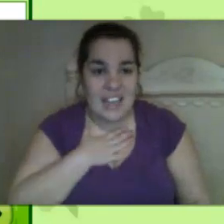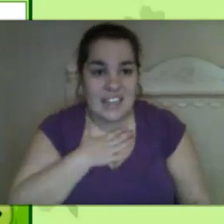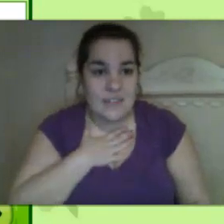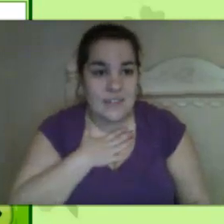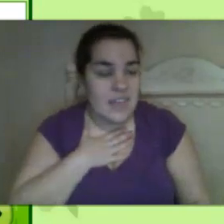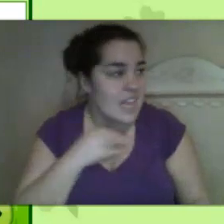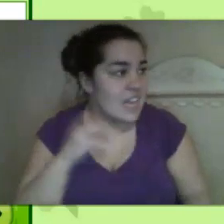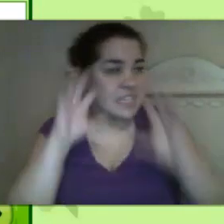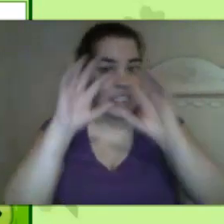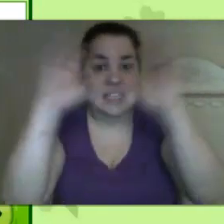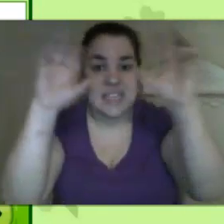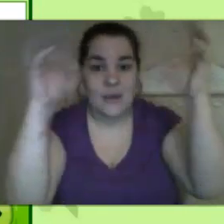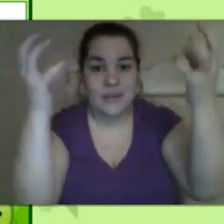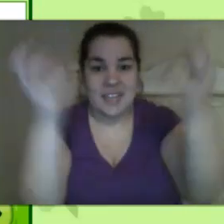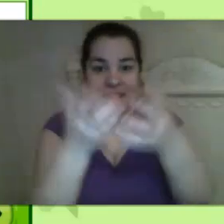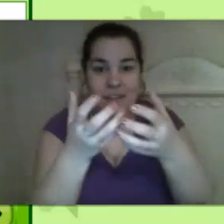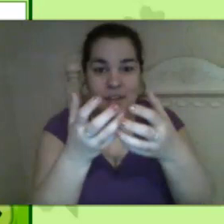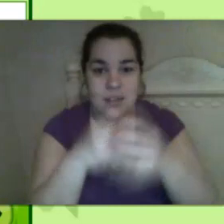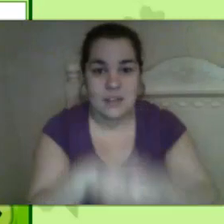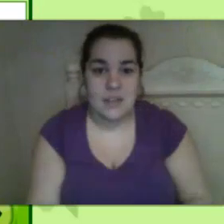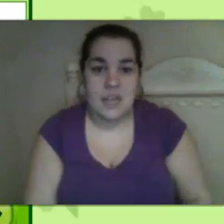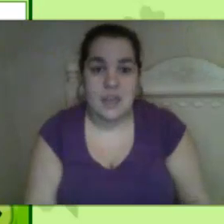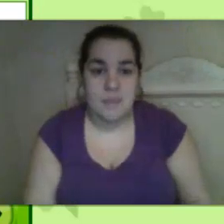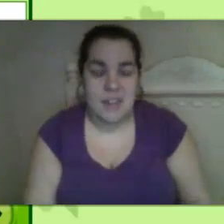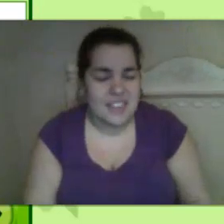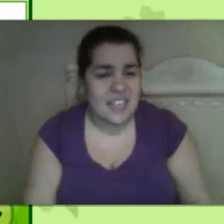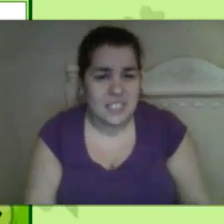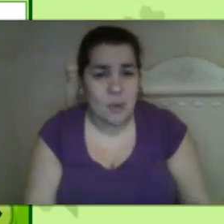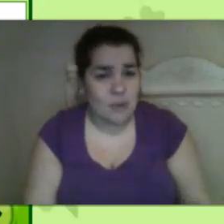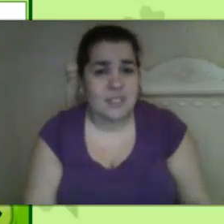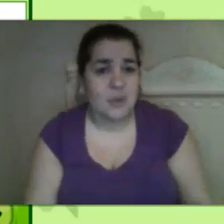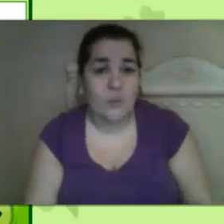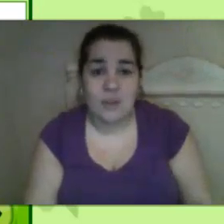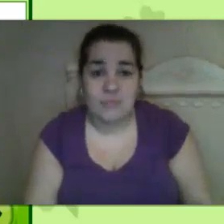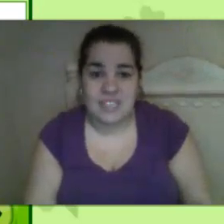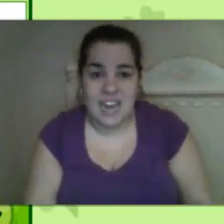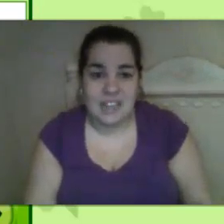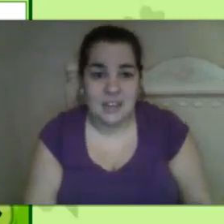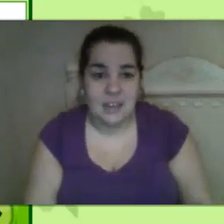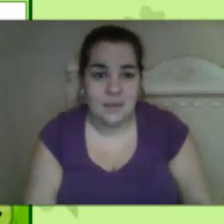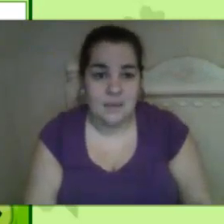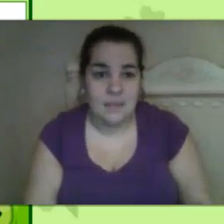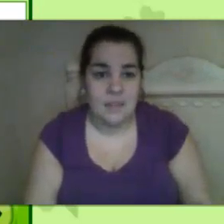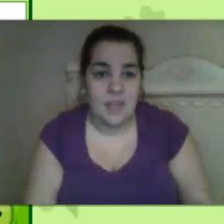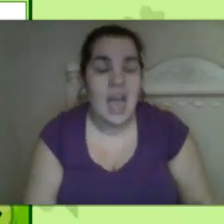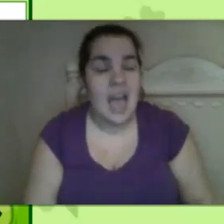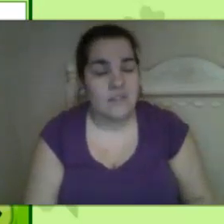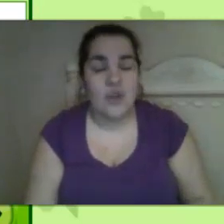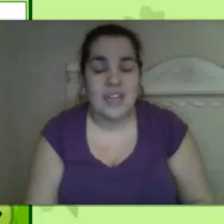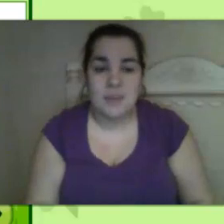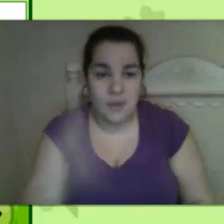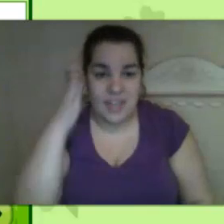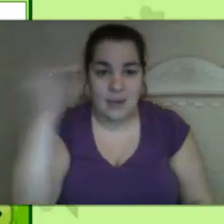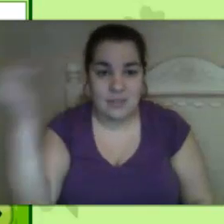Where I live, it is cloudy, but I think it's supposed to be warm today. Have